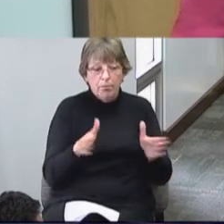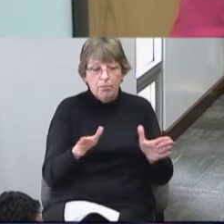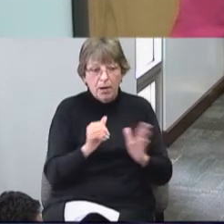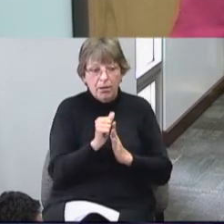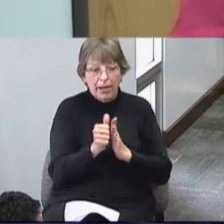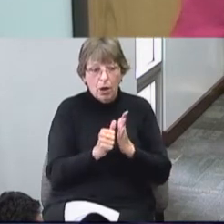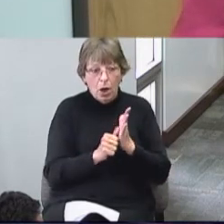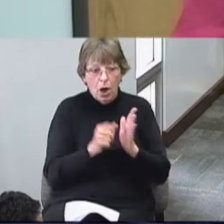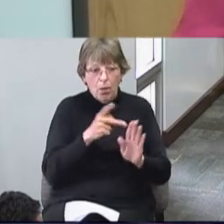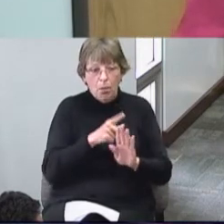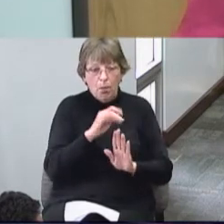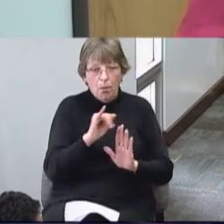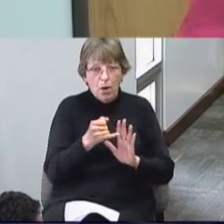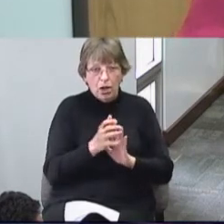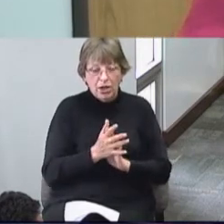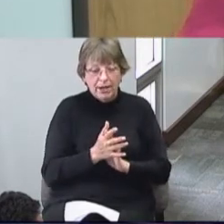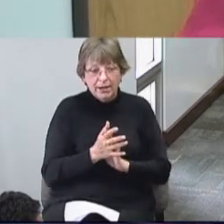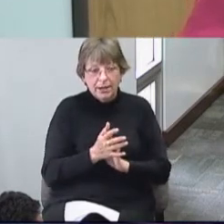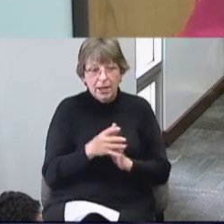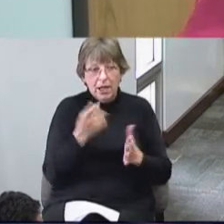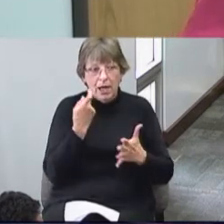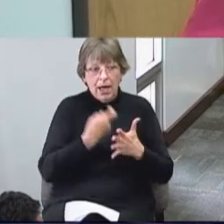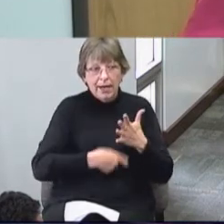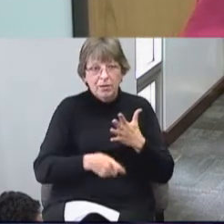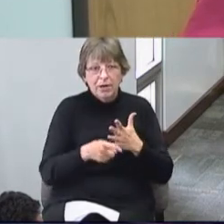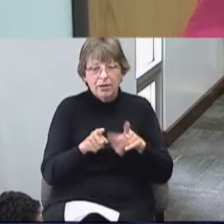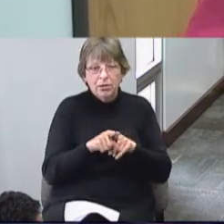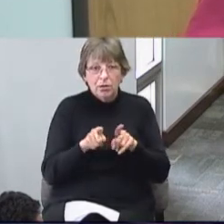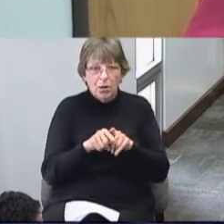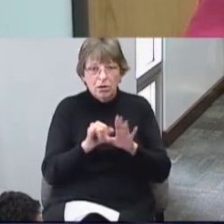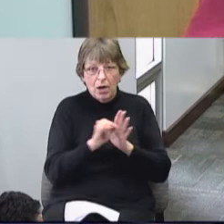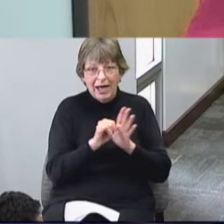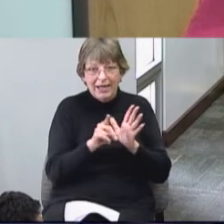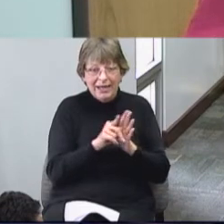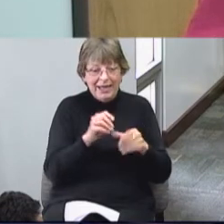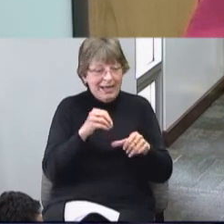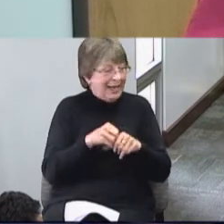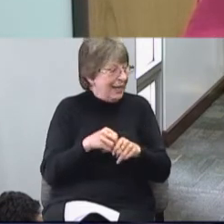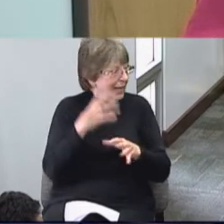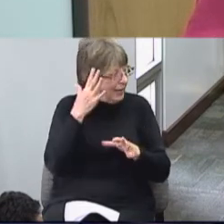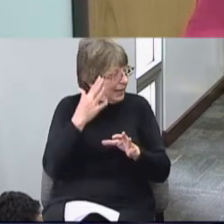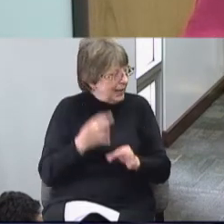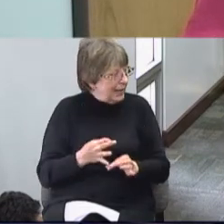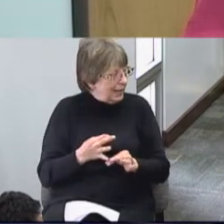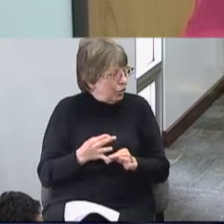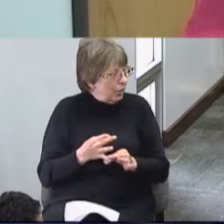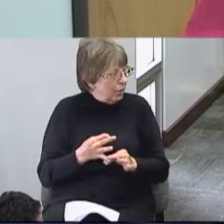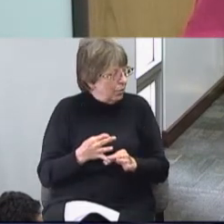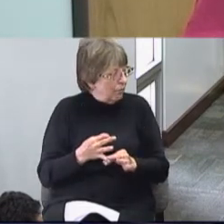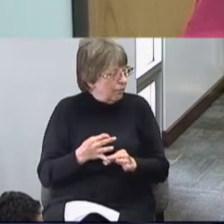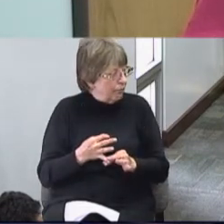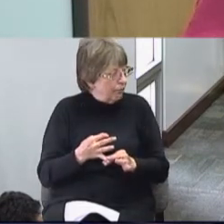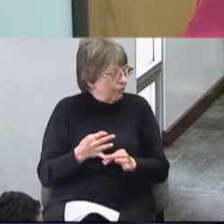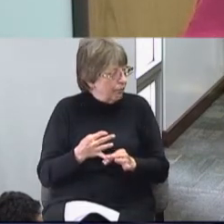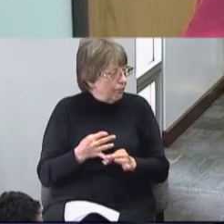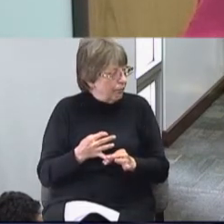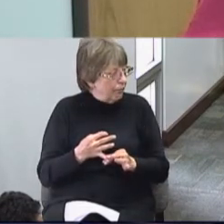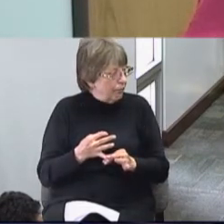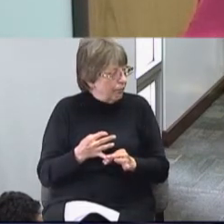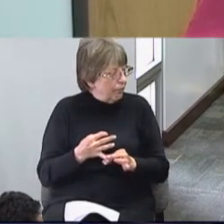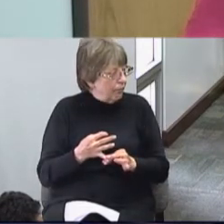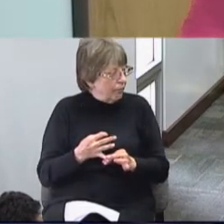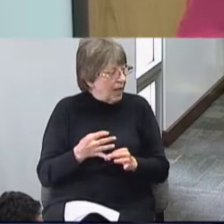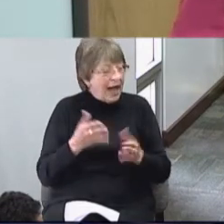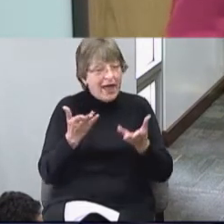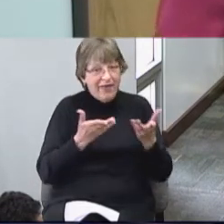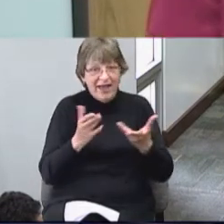Eligible expenses are also identified in the ordinance. And those items that would be